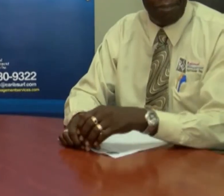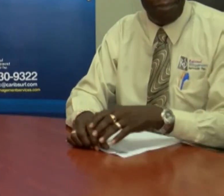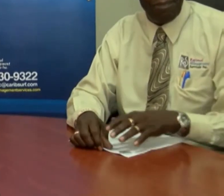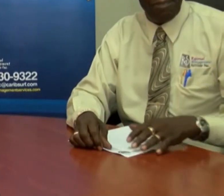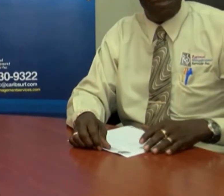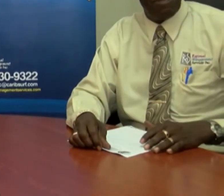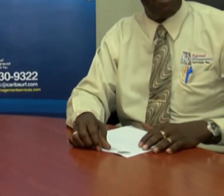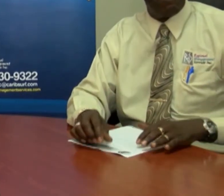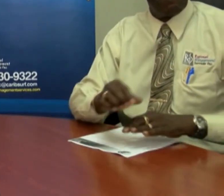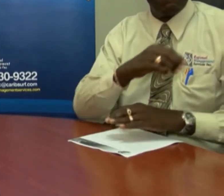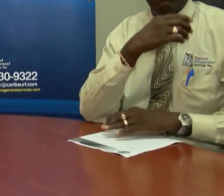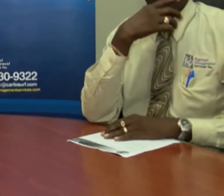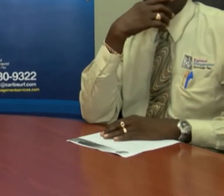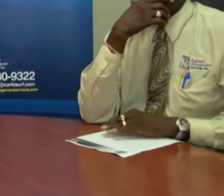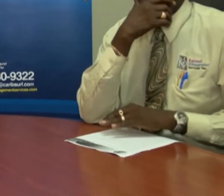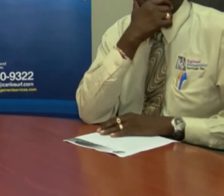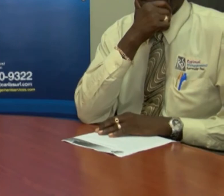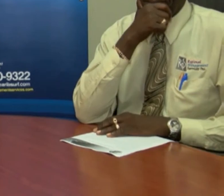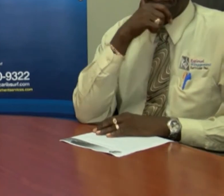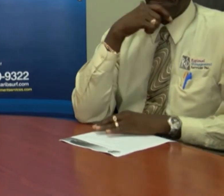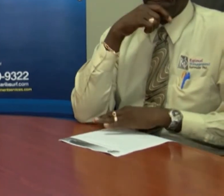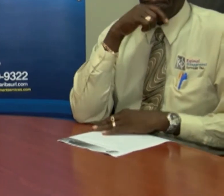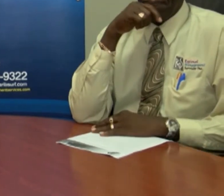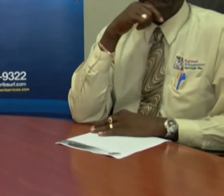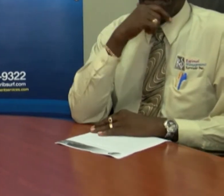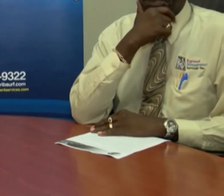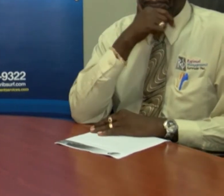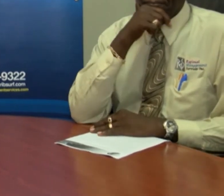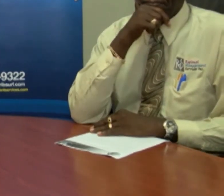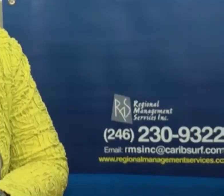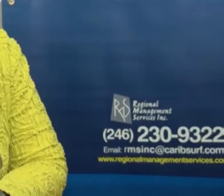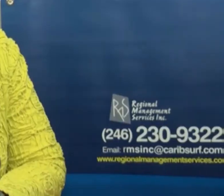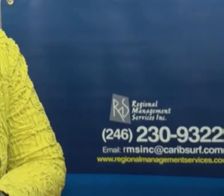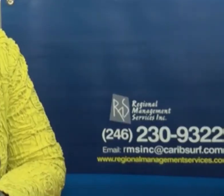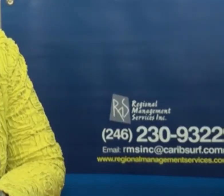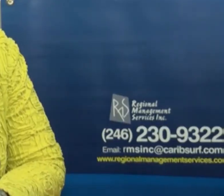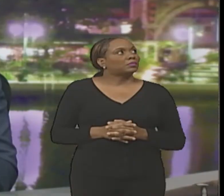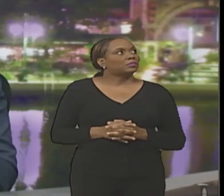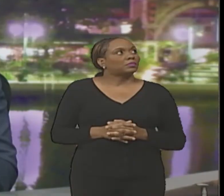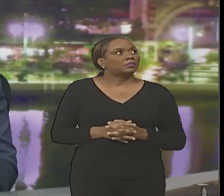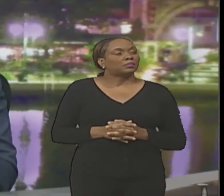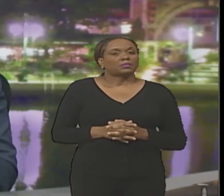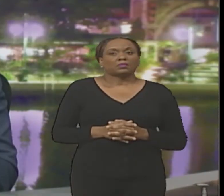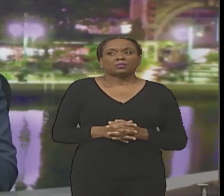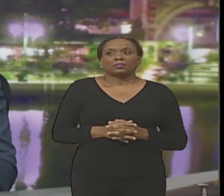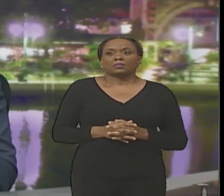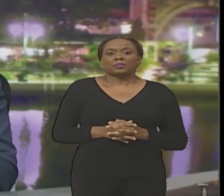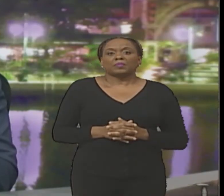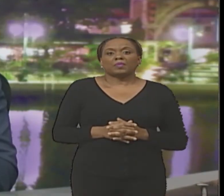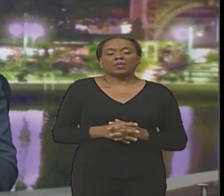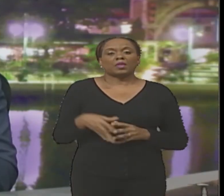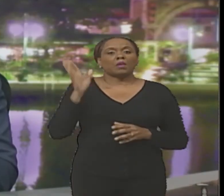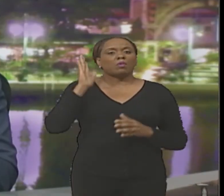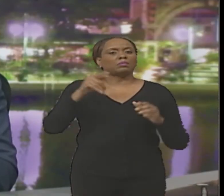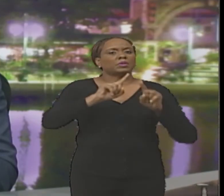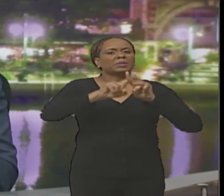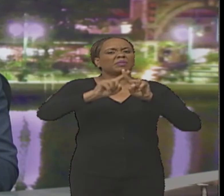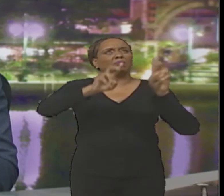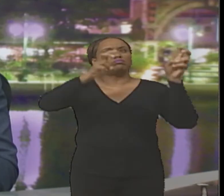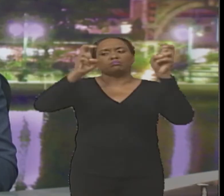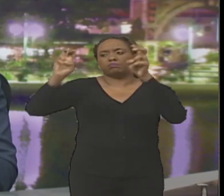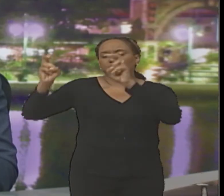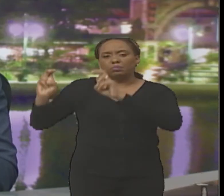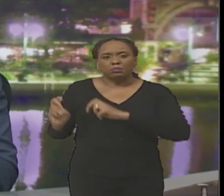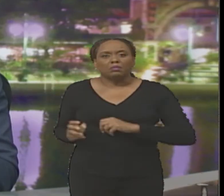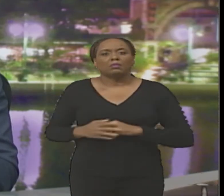Revenue Authority and Juliana Seeley of Julie's Party Rentals will be some of the presenters on topics ranging from taxes